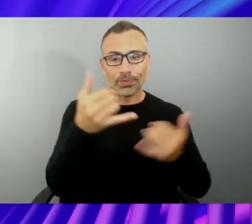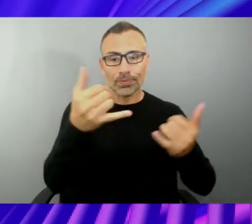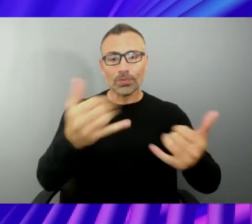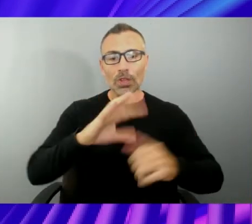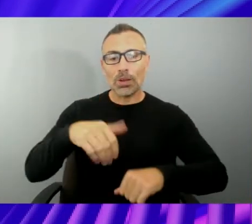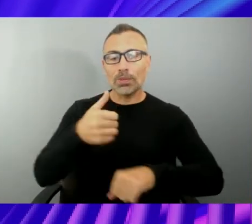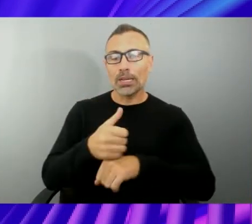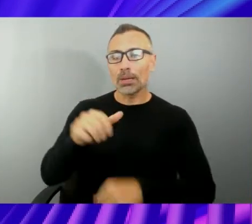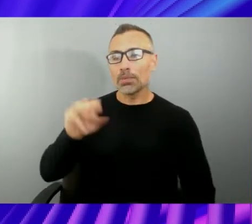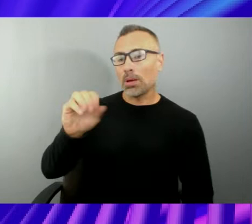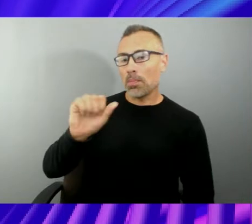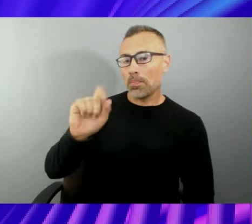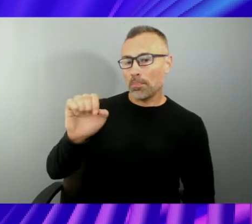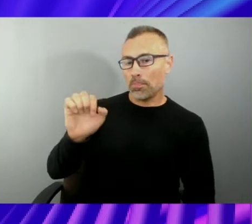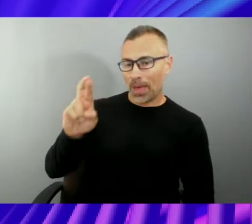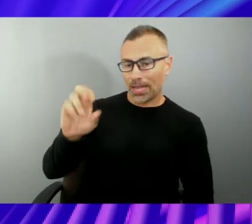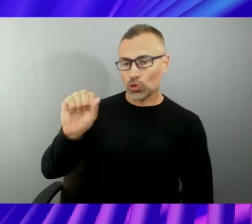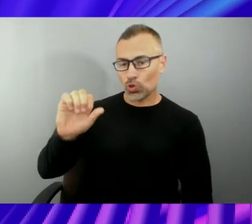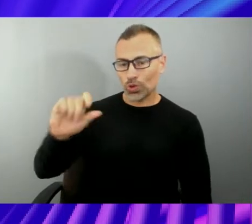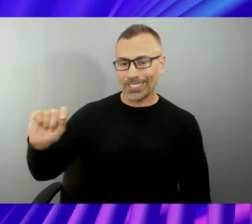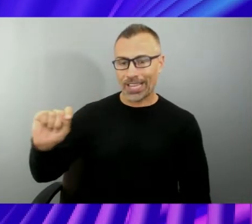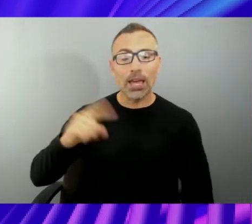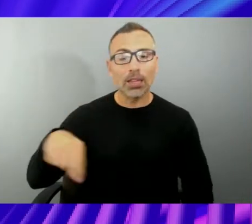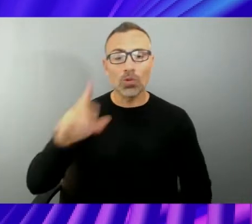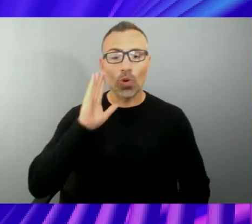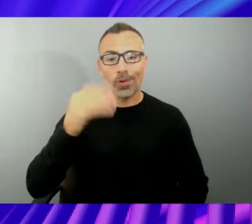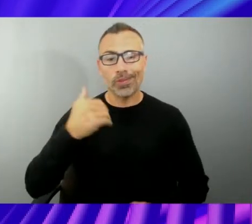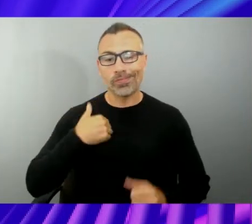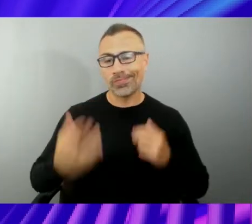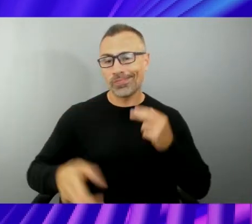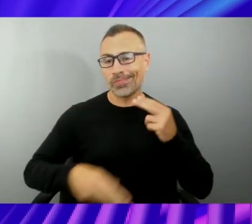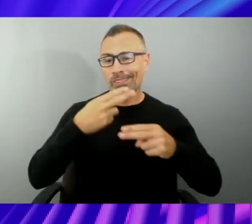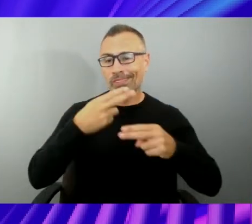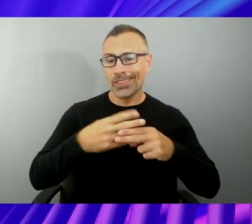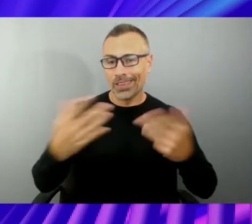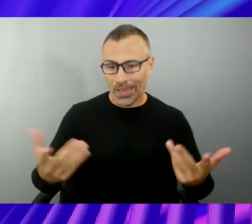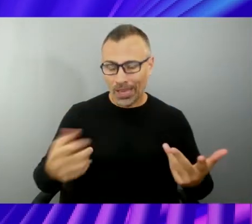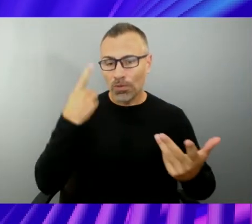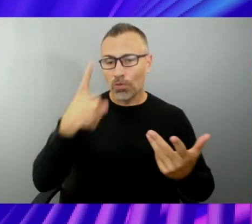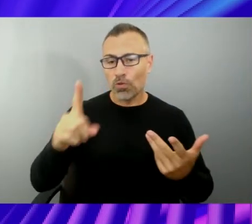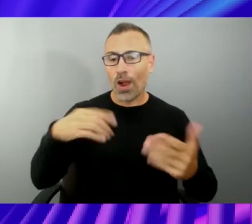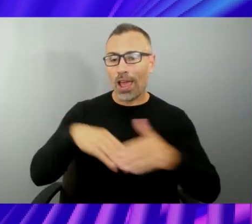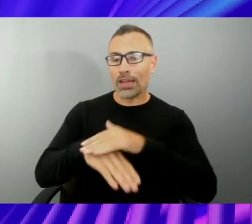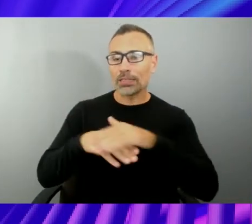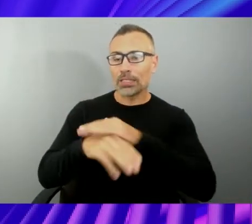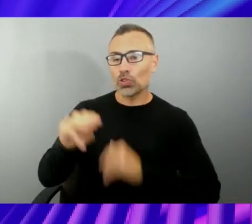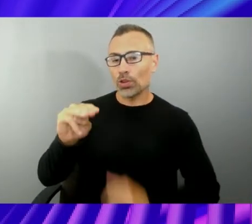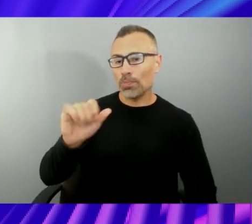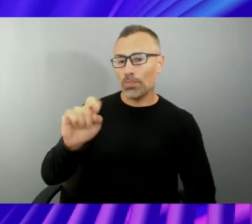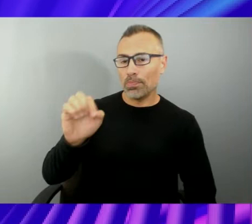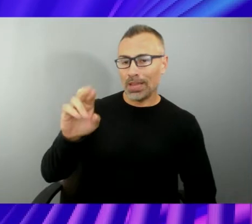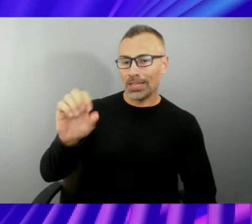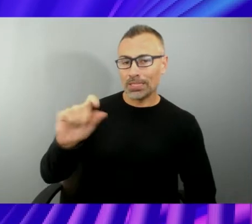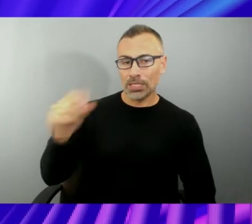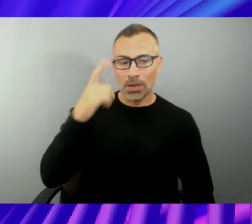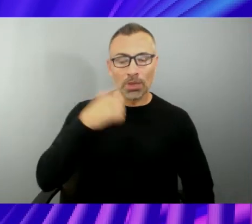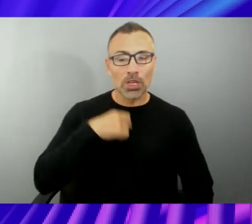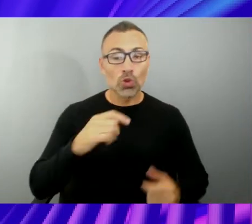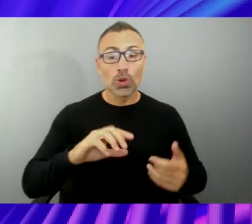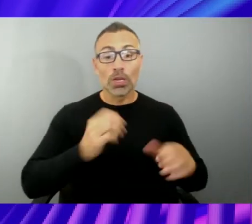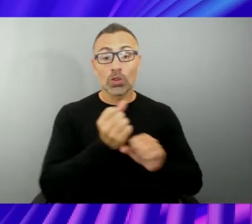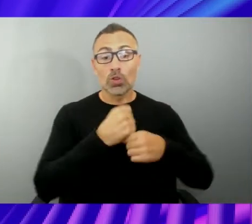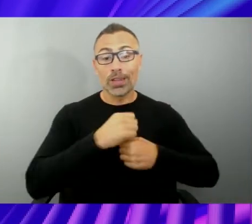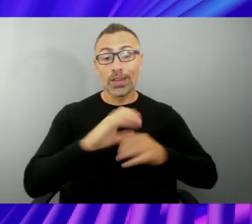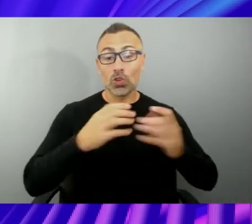just putting to the name matches with the OpenSearch because we created a group called OpenSearch Dashboard. Mm-hmm. That's the